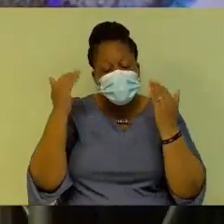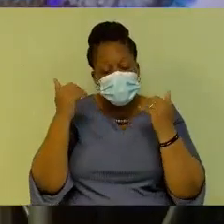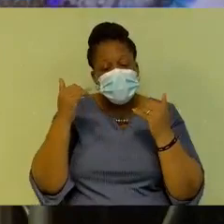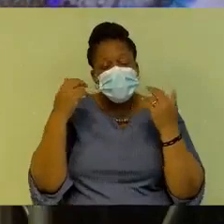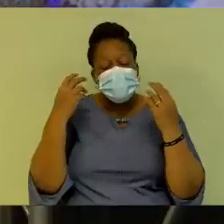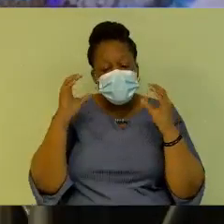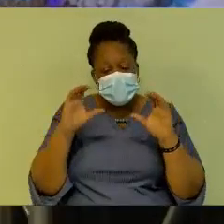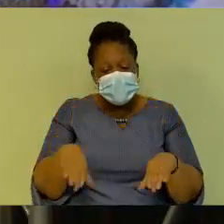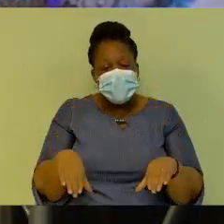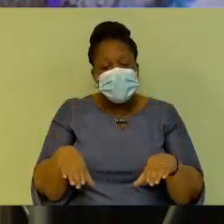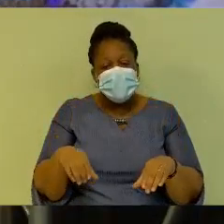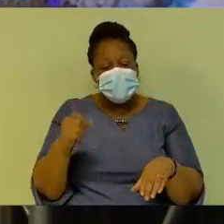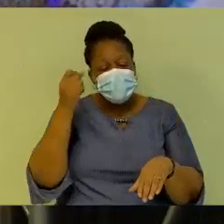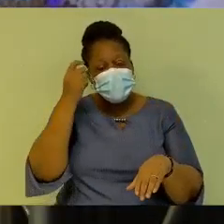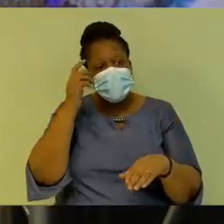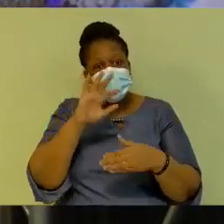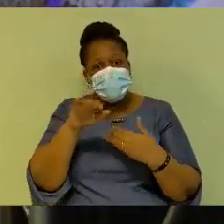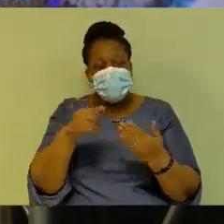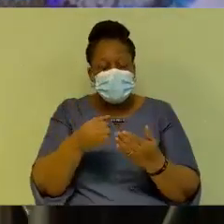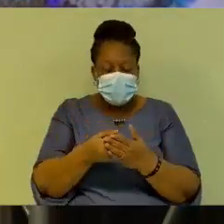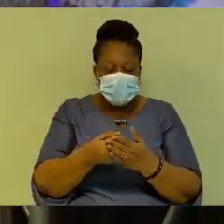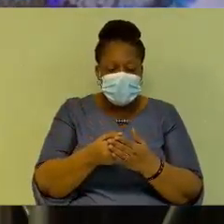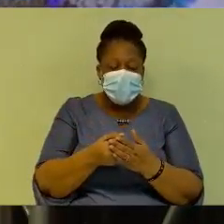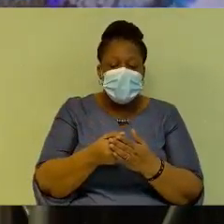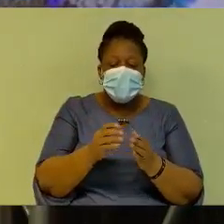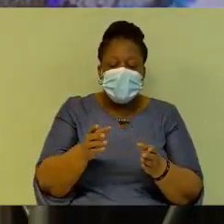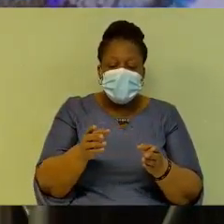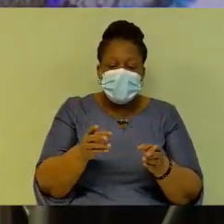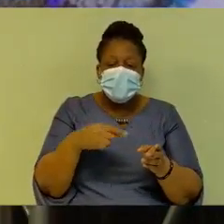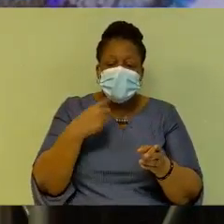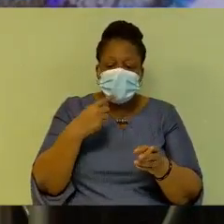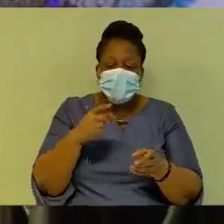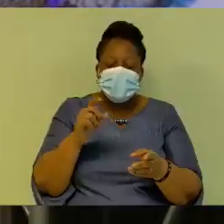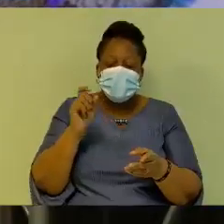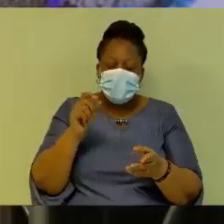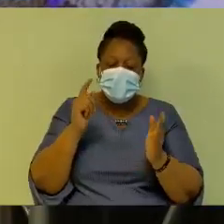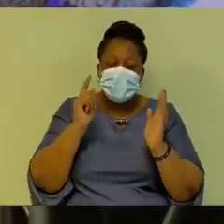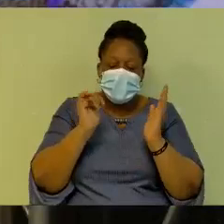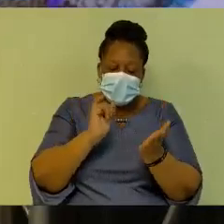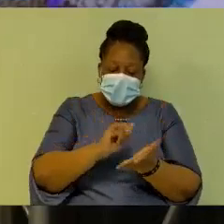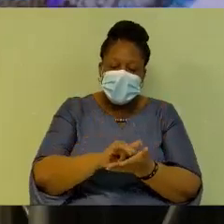can make to some submissions on behalf of the fishermen for action.